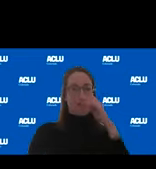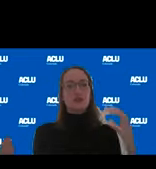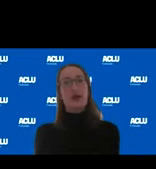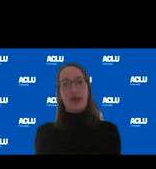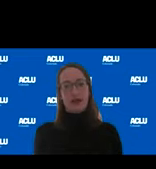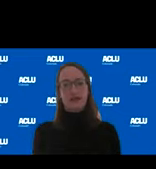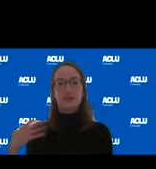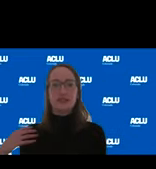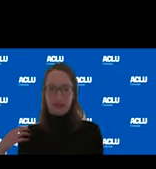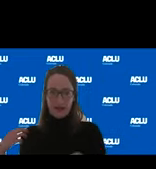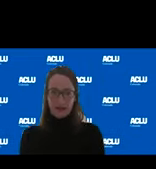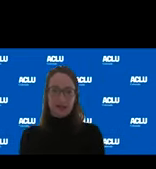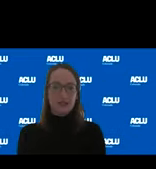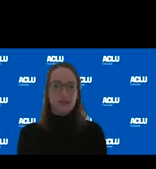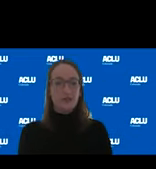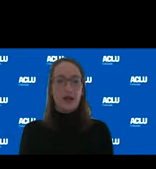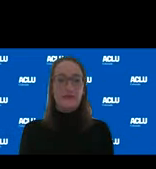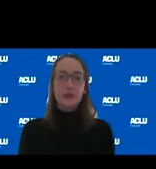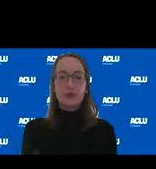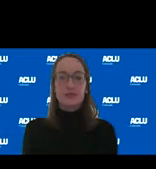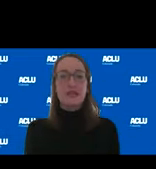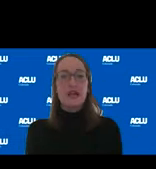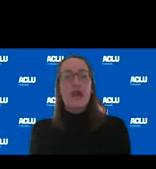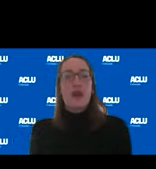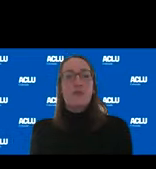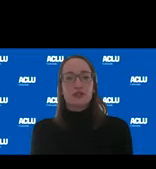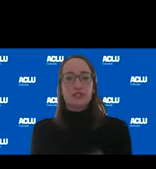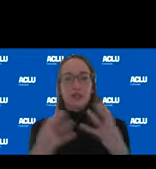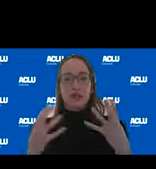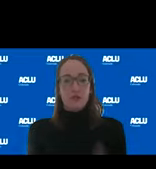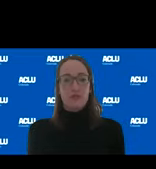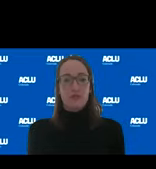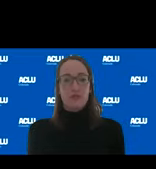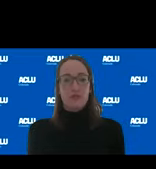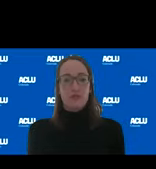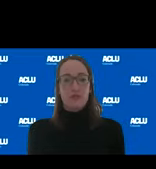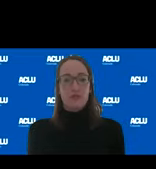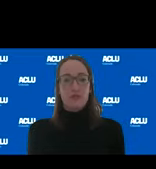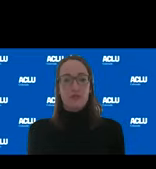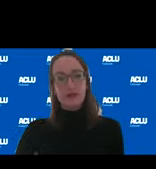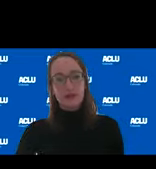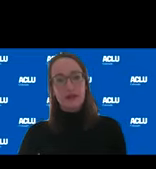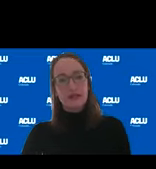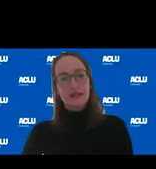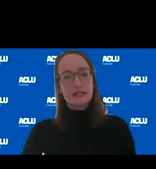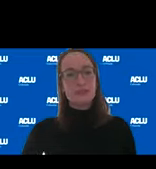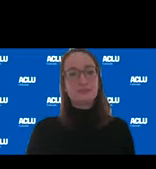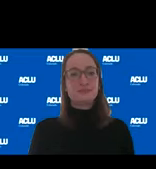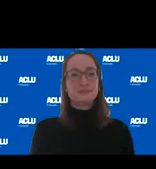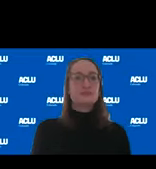and also allies who are sitting in solidarity. So that's why I've included this picture, just kind of ground us in that, and that we are continuing that